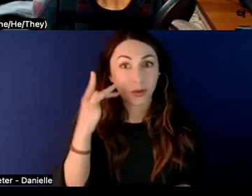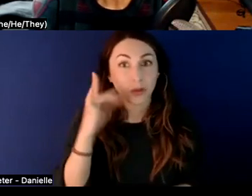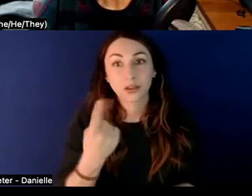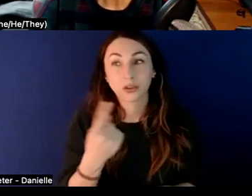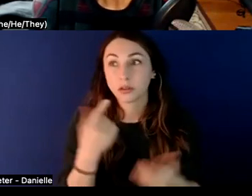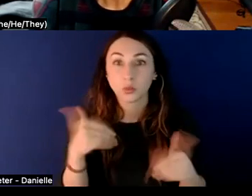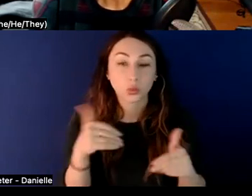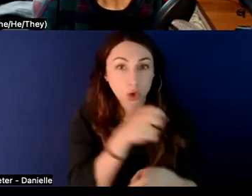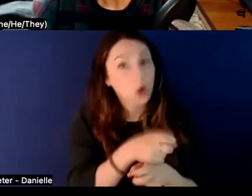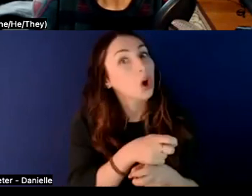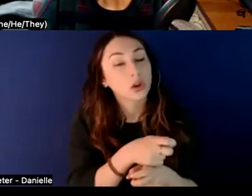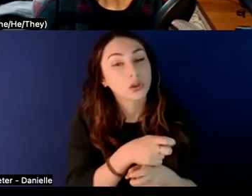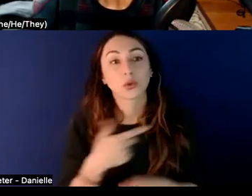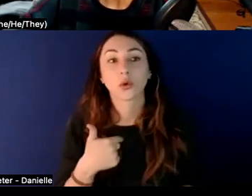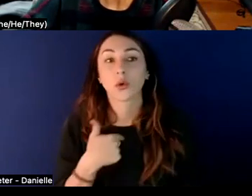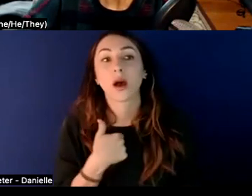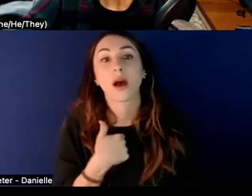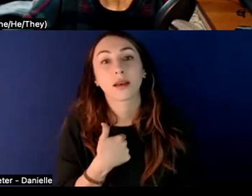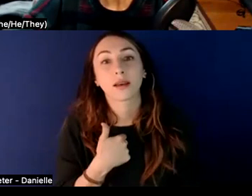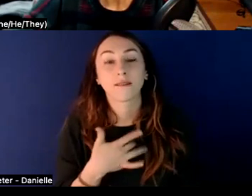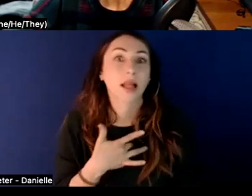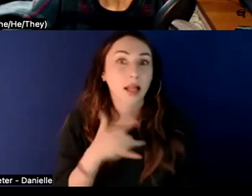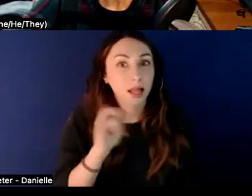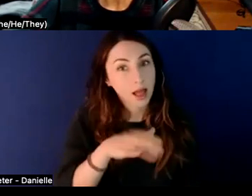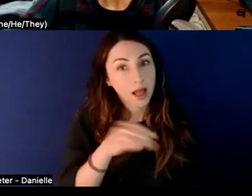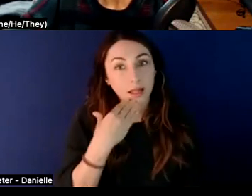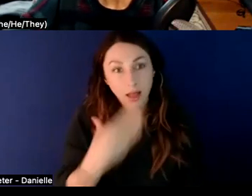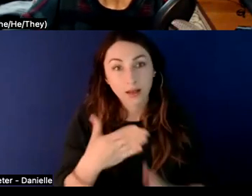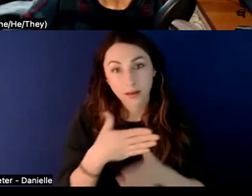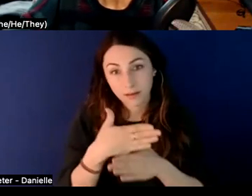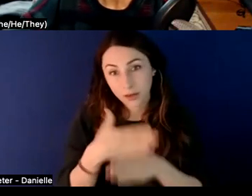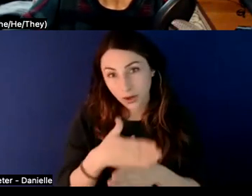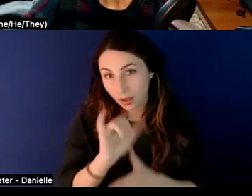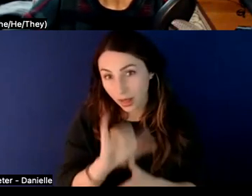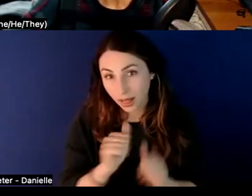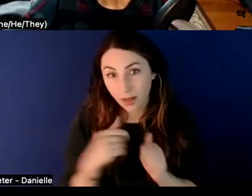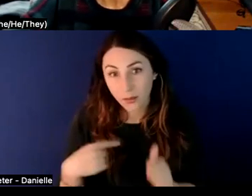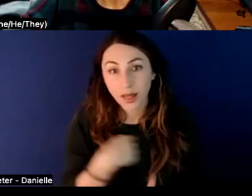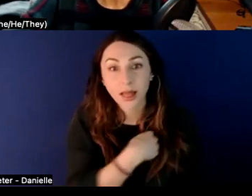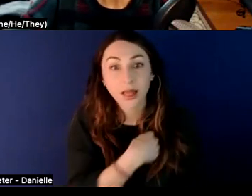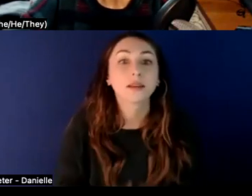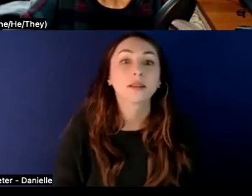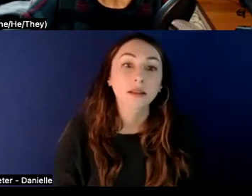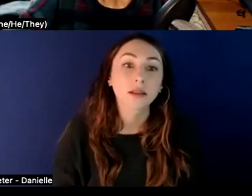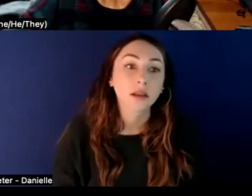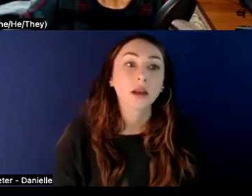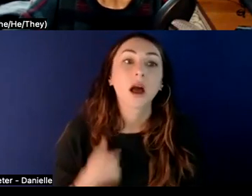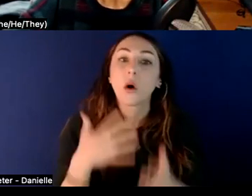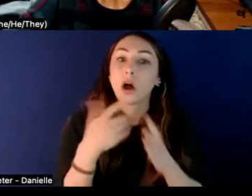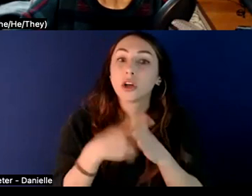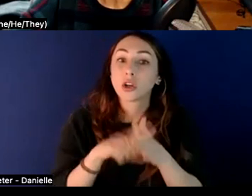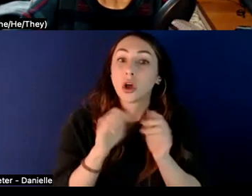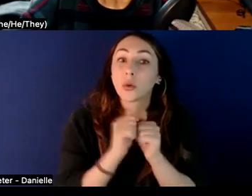So I really feel that, and thank you for sharing that with us. I'd like to start with you for our